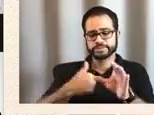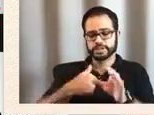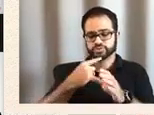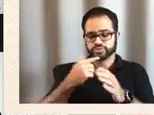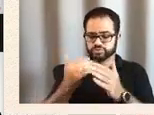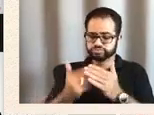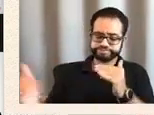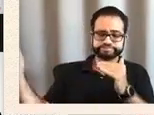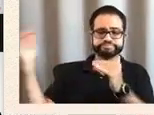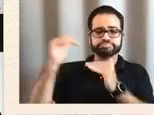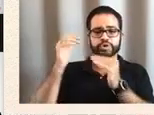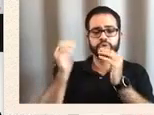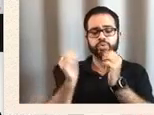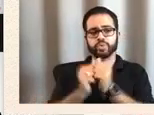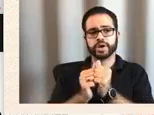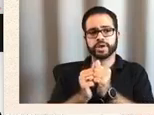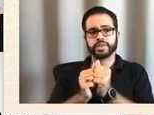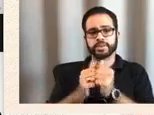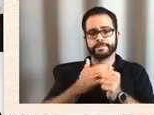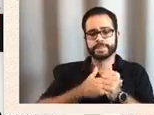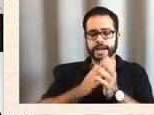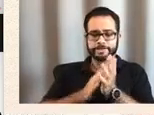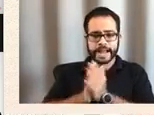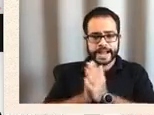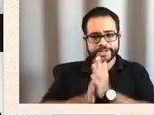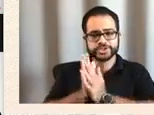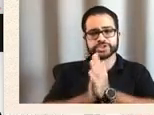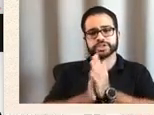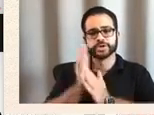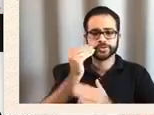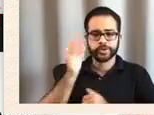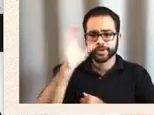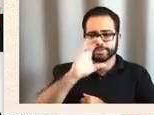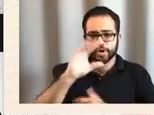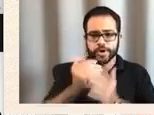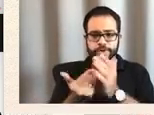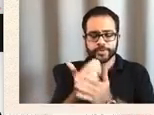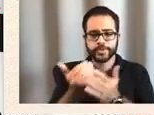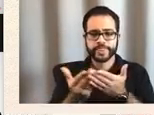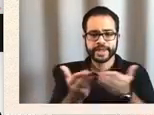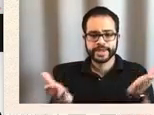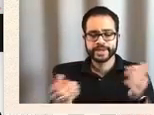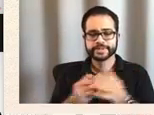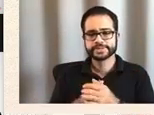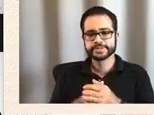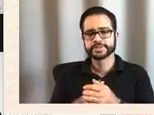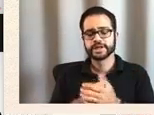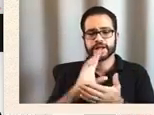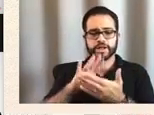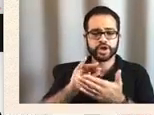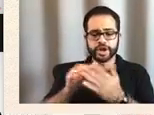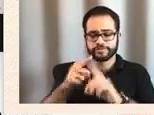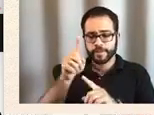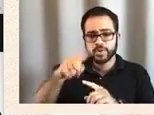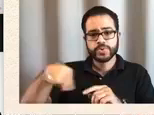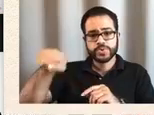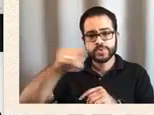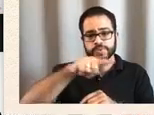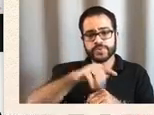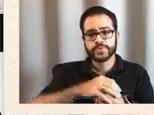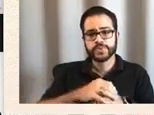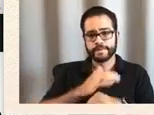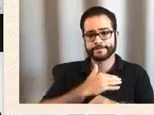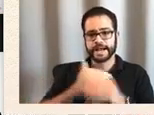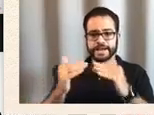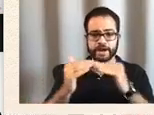with my passions and, exploring new things, learning from you guys as my colleagues and